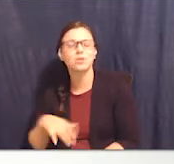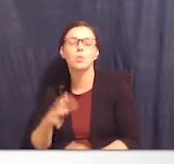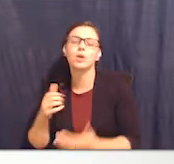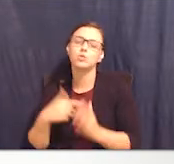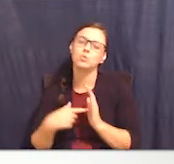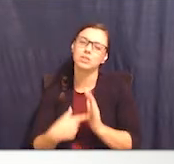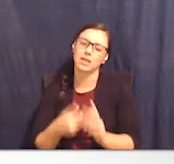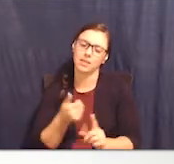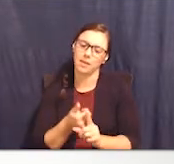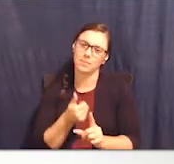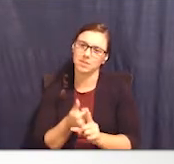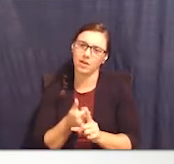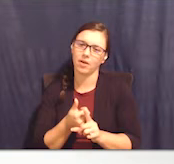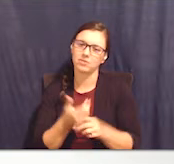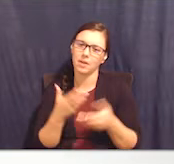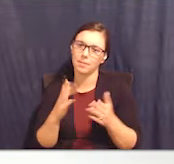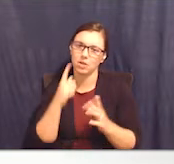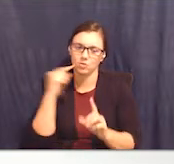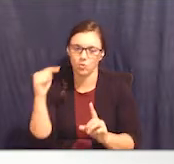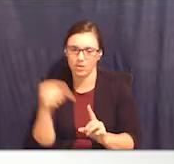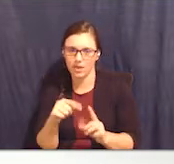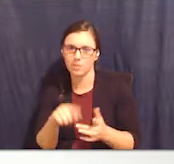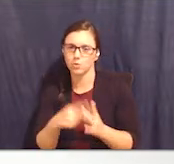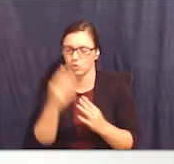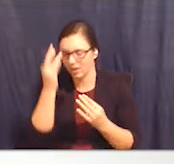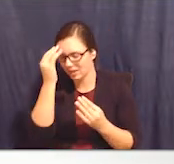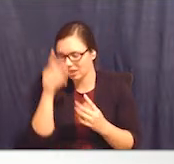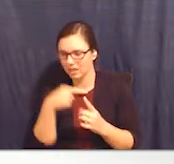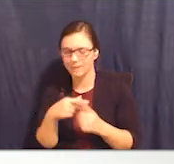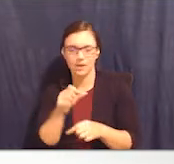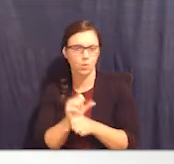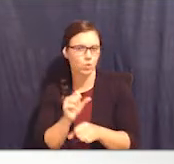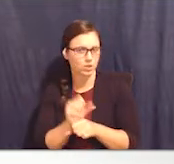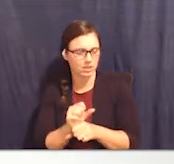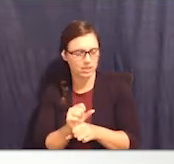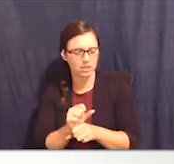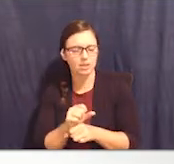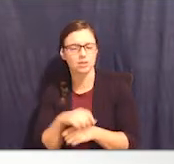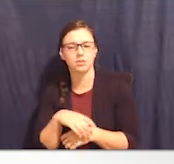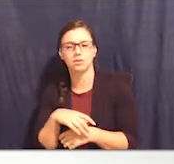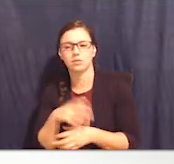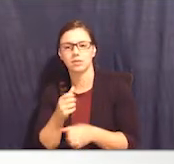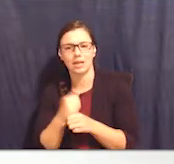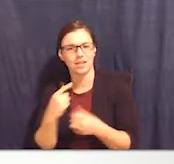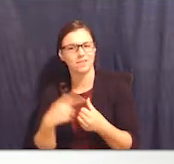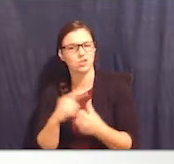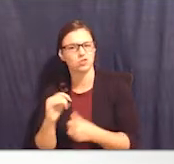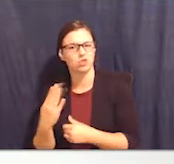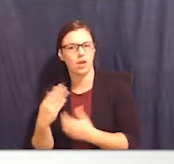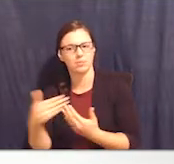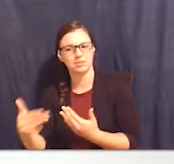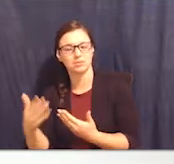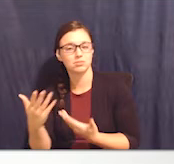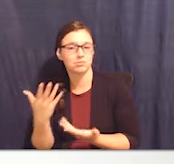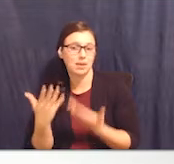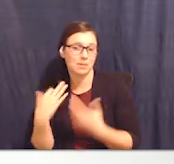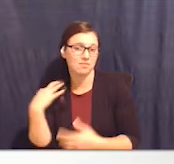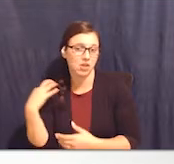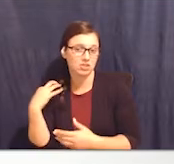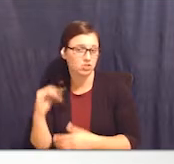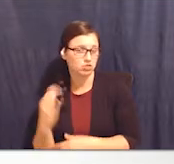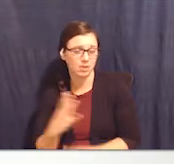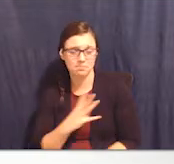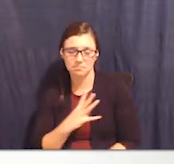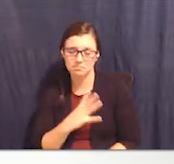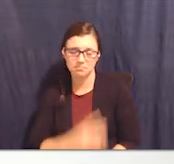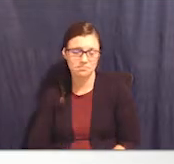business partners that come in and help students do mock interviews, that help them to understand that whole process of